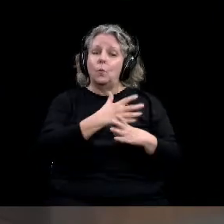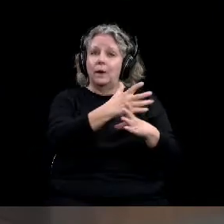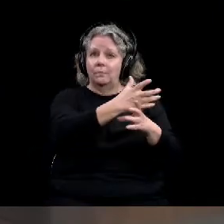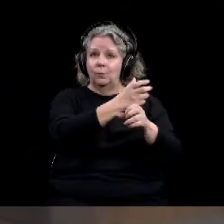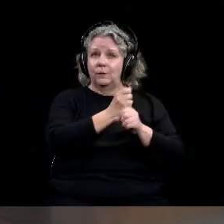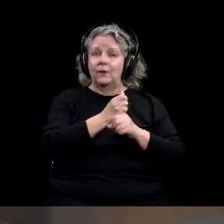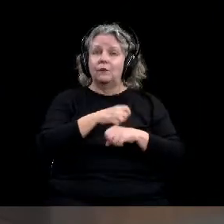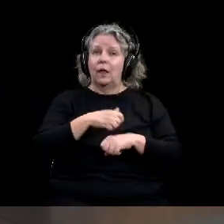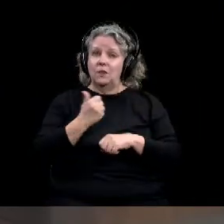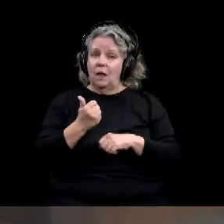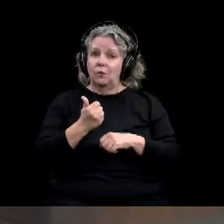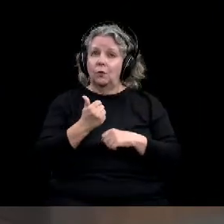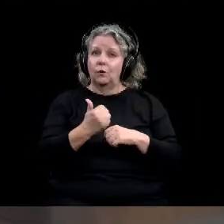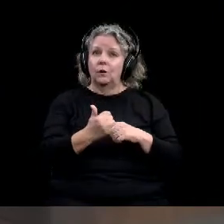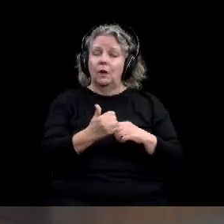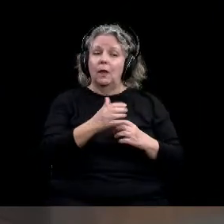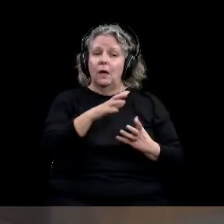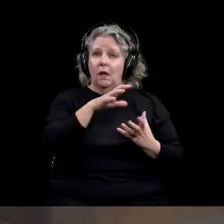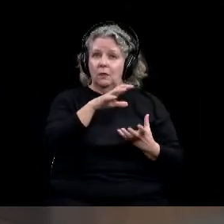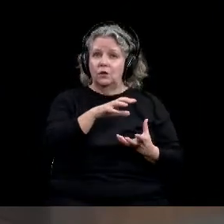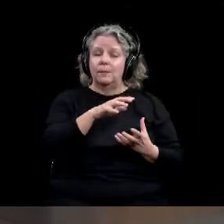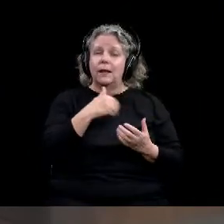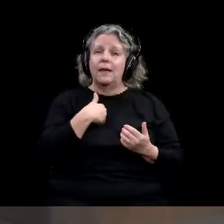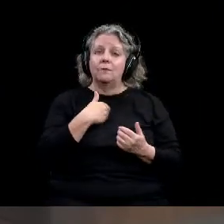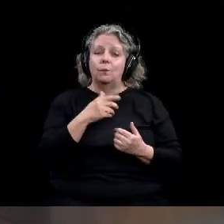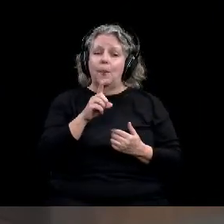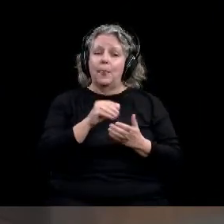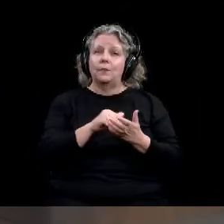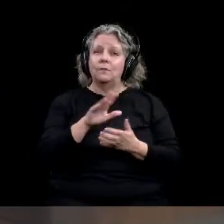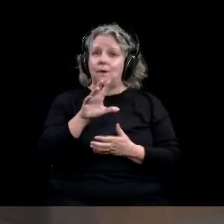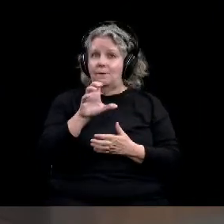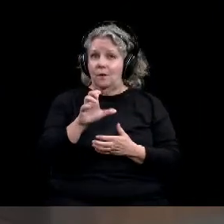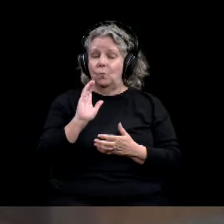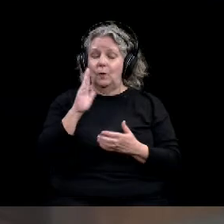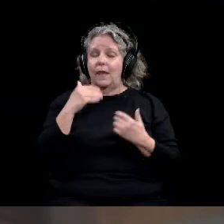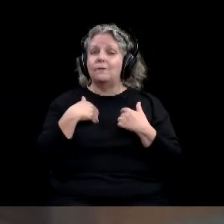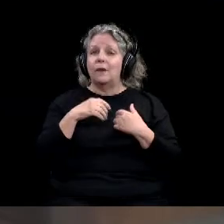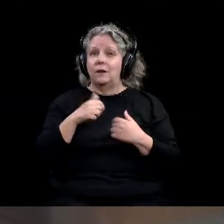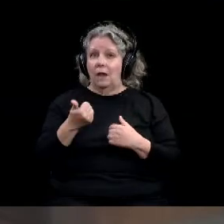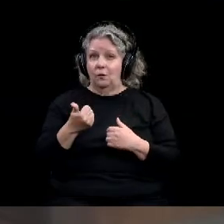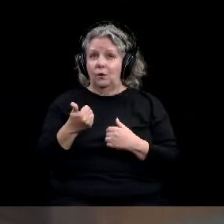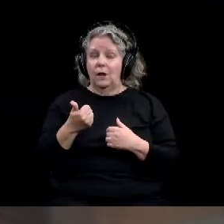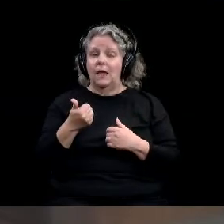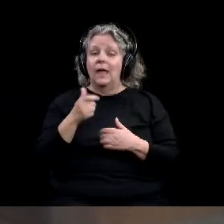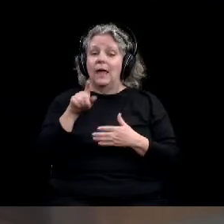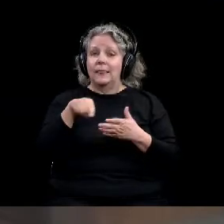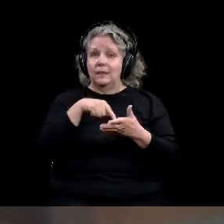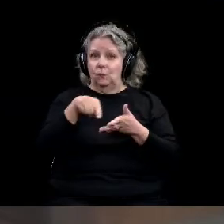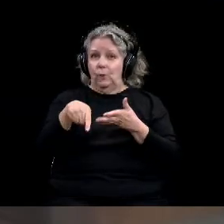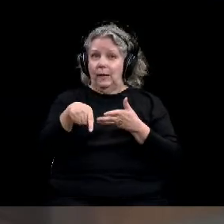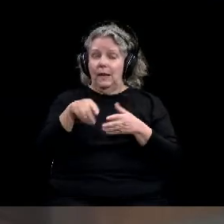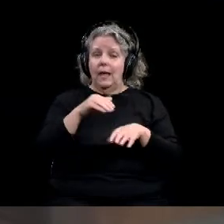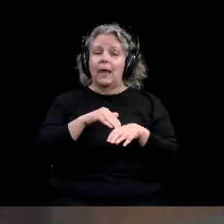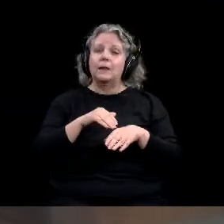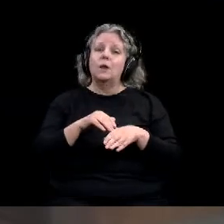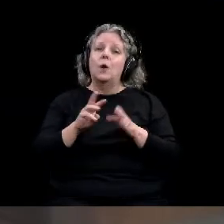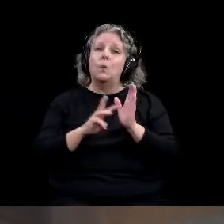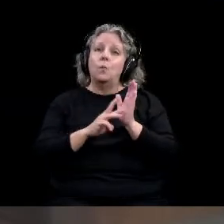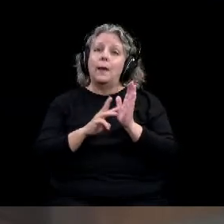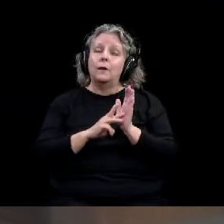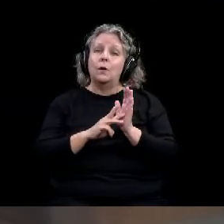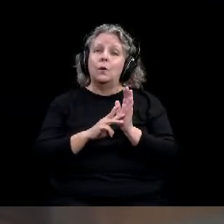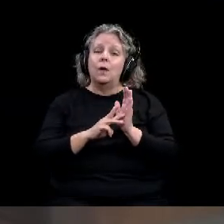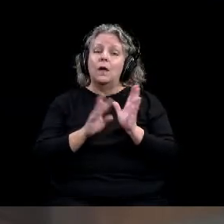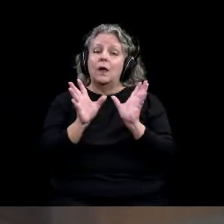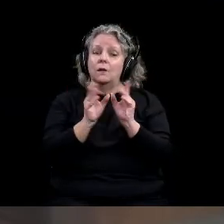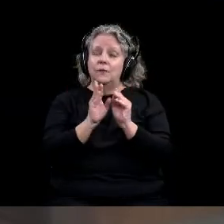are hosting another vaccine clinic this week at the Waco Convention Center on Thursday, Friday, and Saturday. We were glad to be able